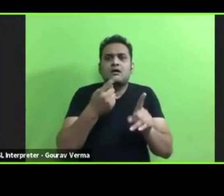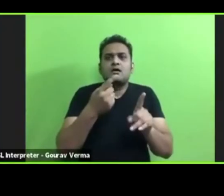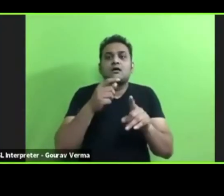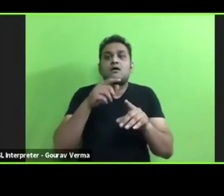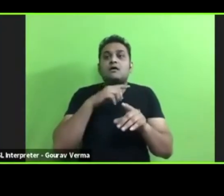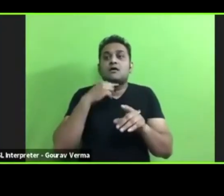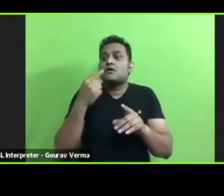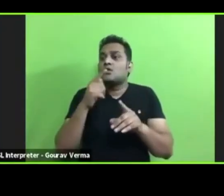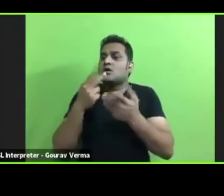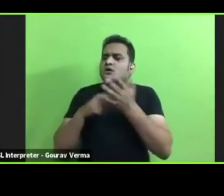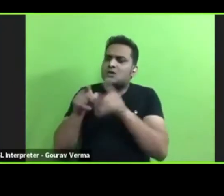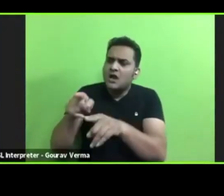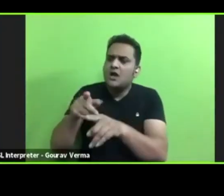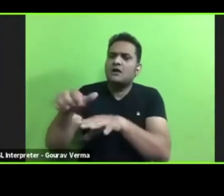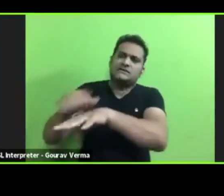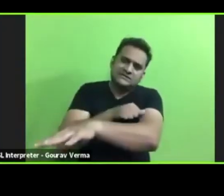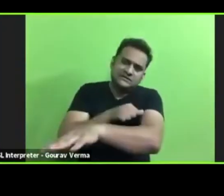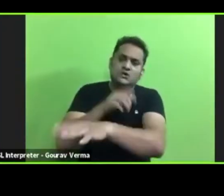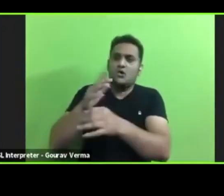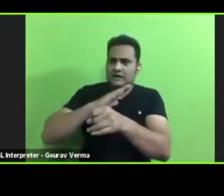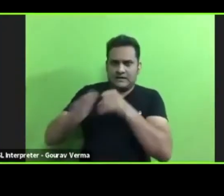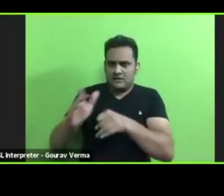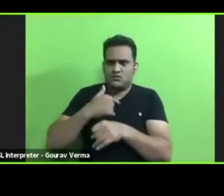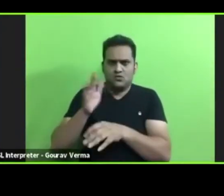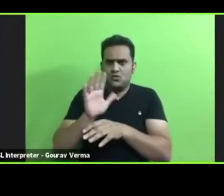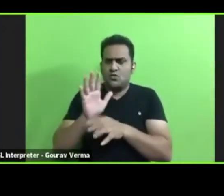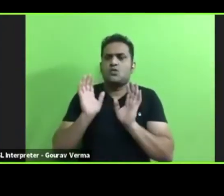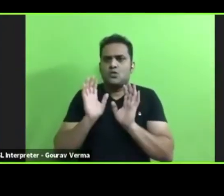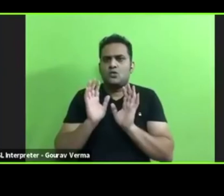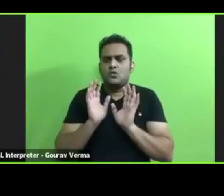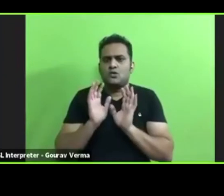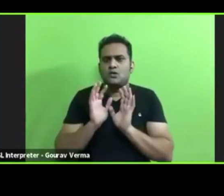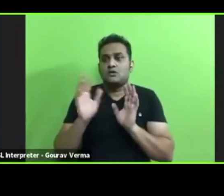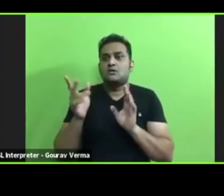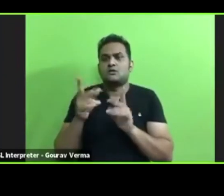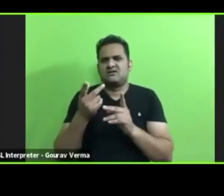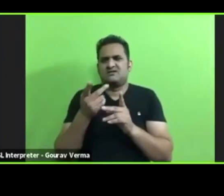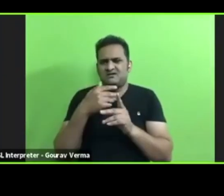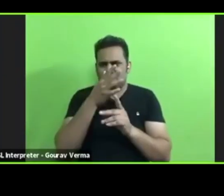dead or that they are anyway being killed for meat. Both these are frauds.